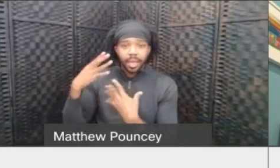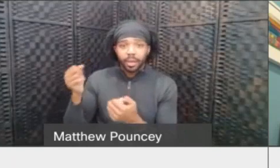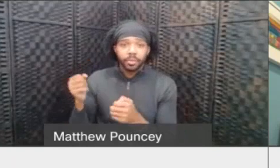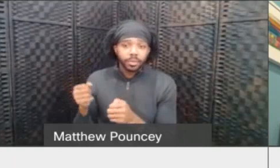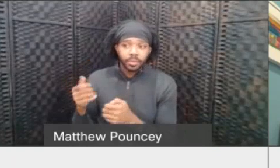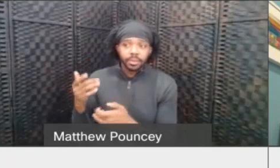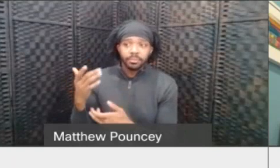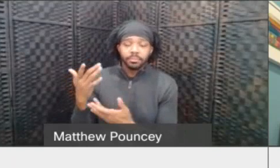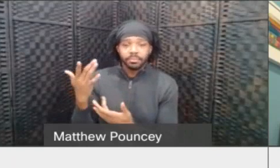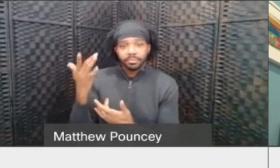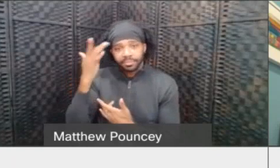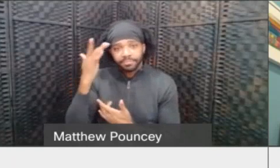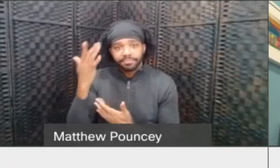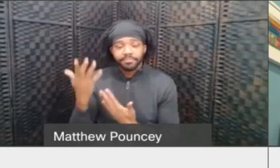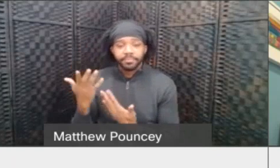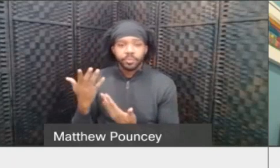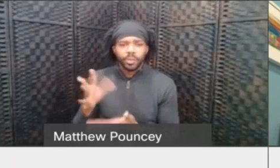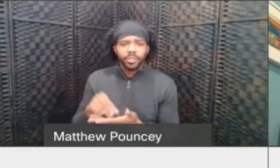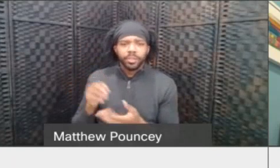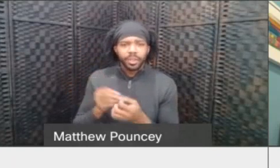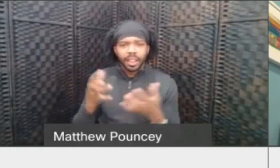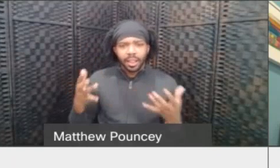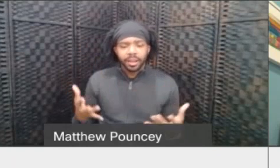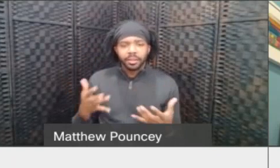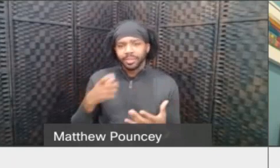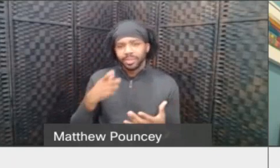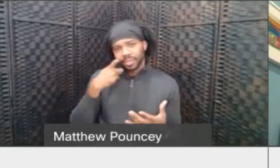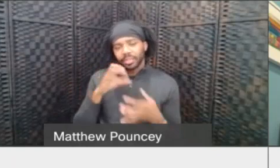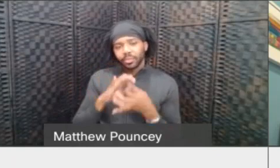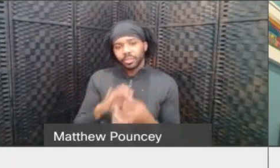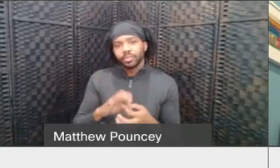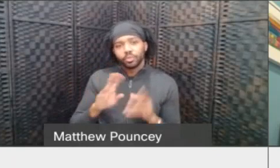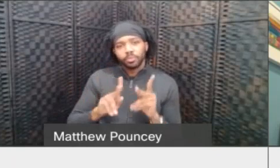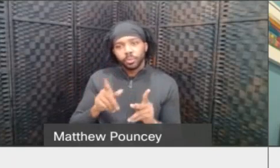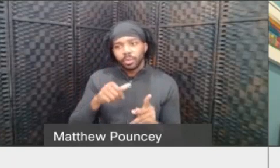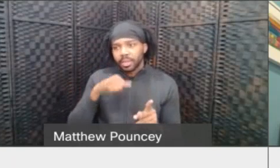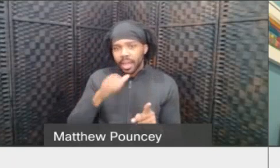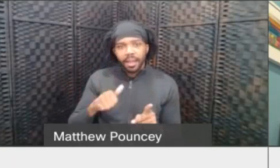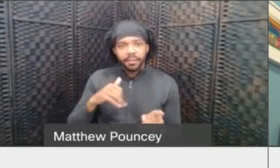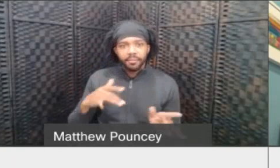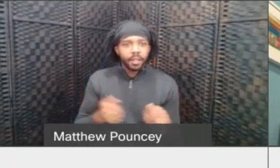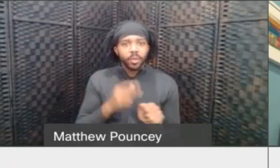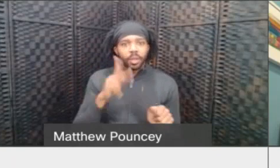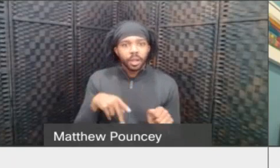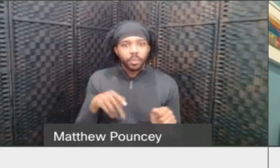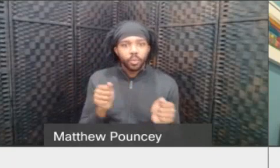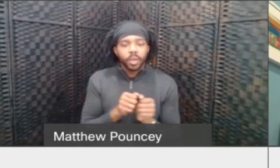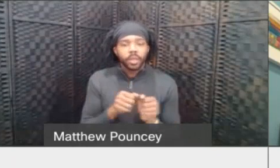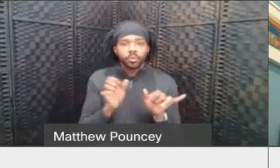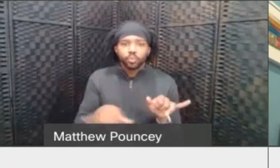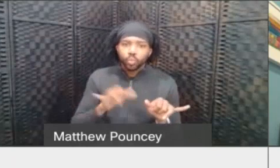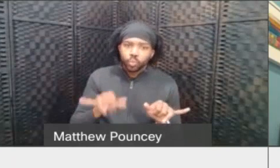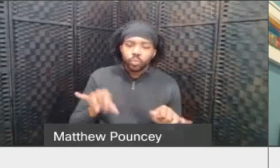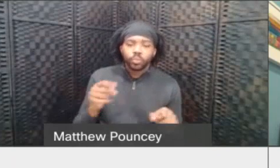we've heard a lot recently about real concern about people not following up with routine health